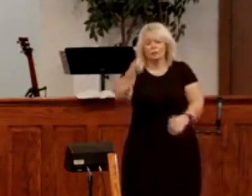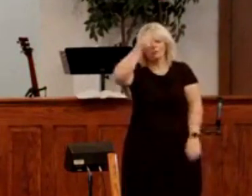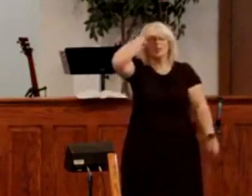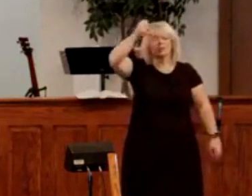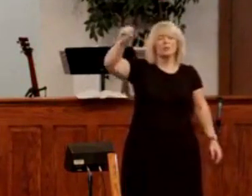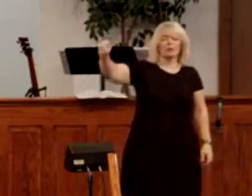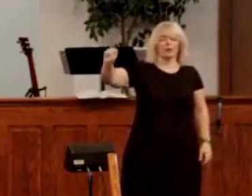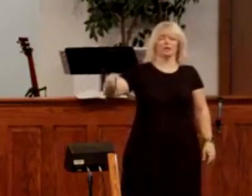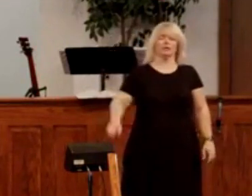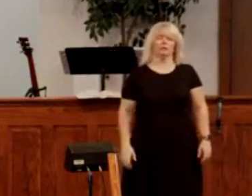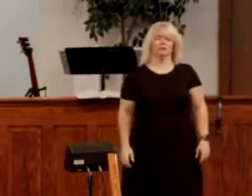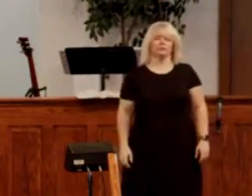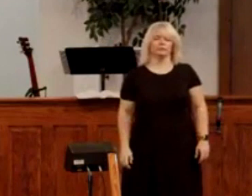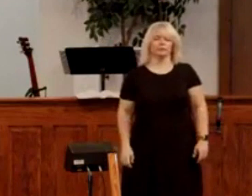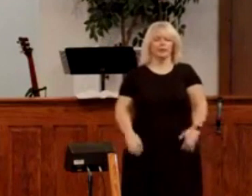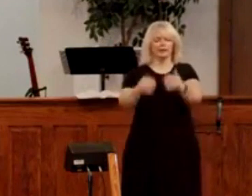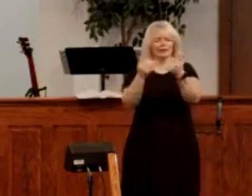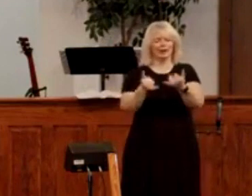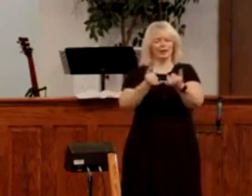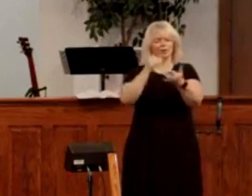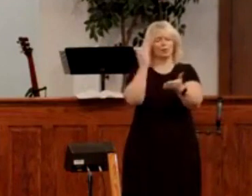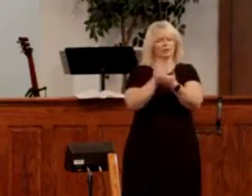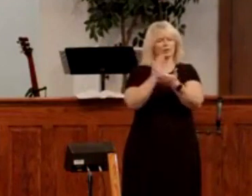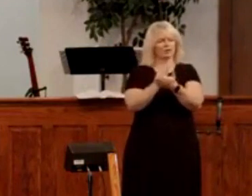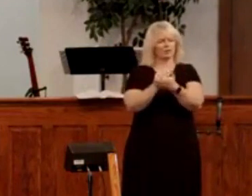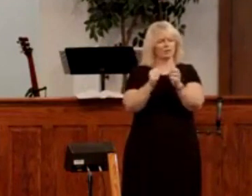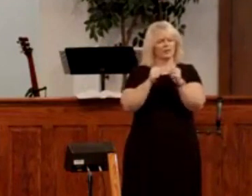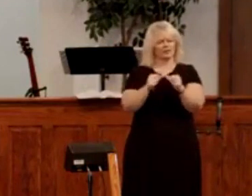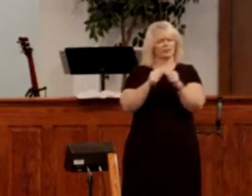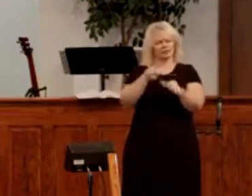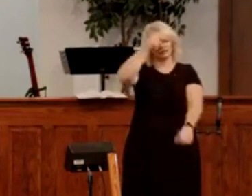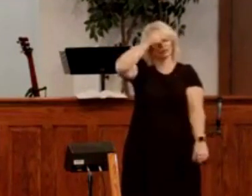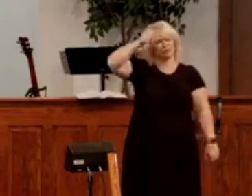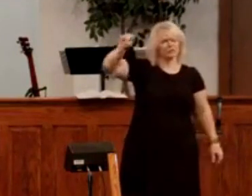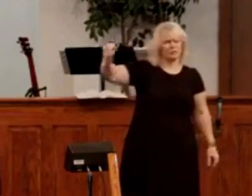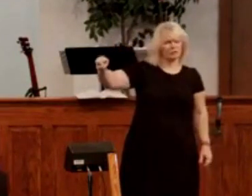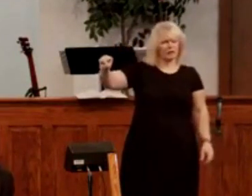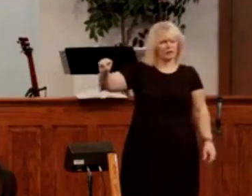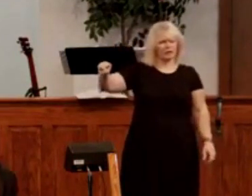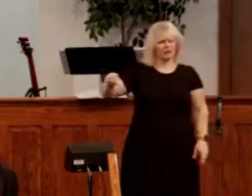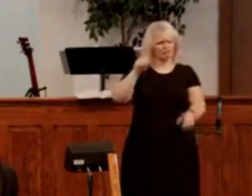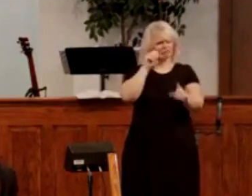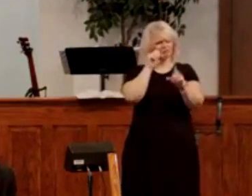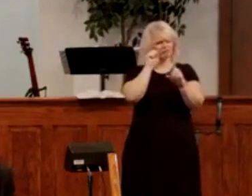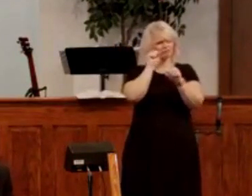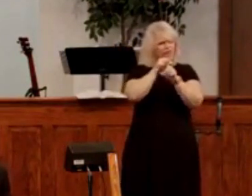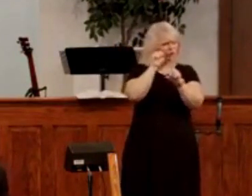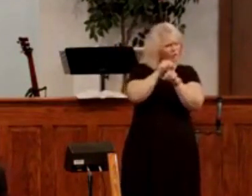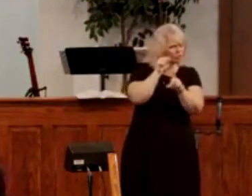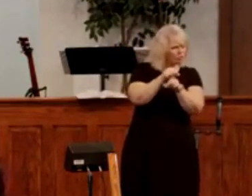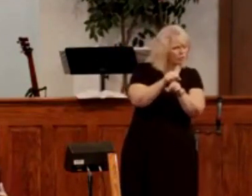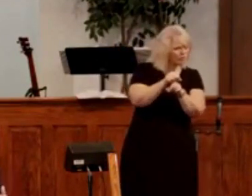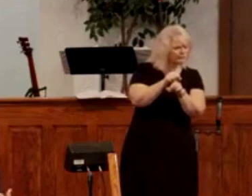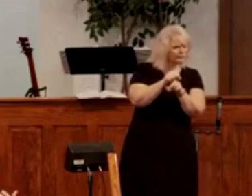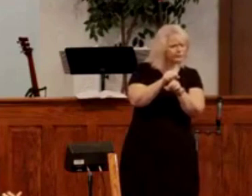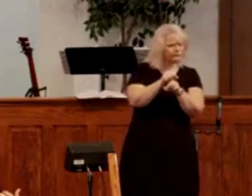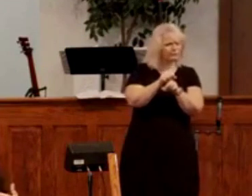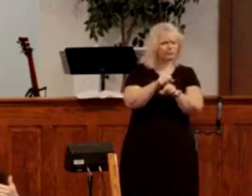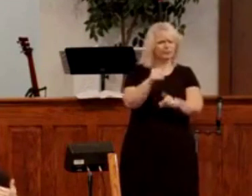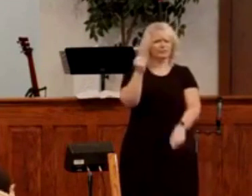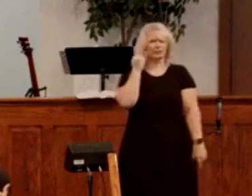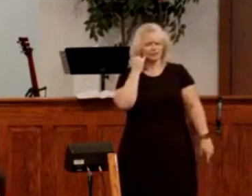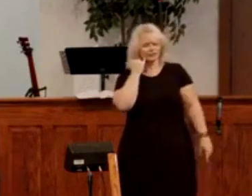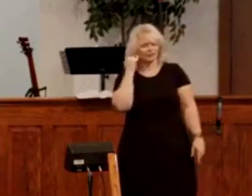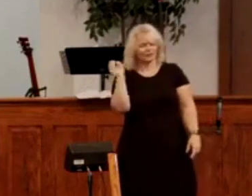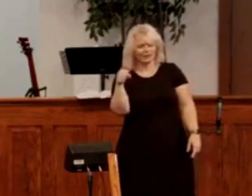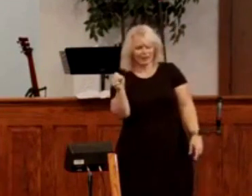disobedient. Now we've got to stop and say, am I still disobedient? Am I still foolish? If you are, then you need to